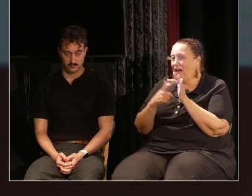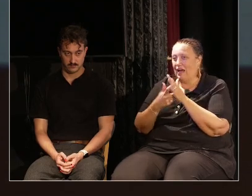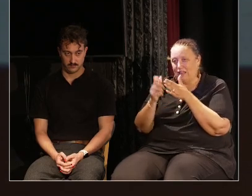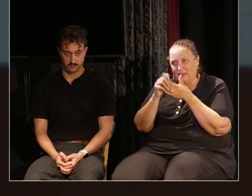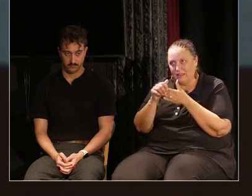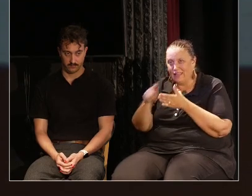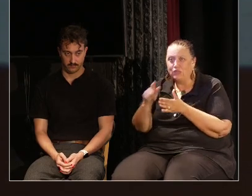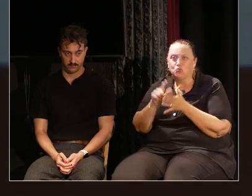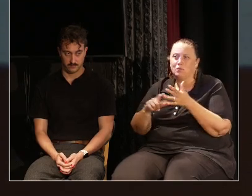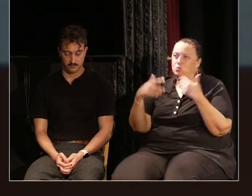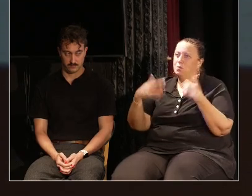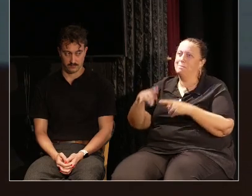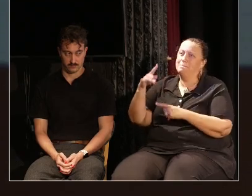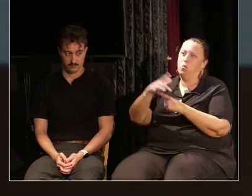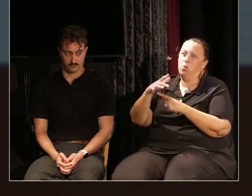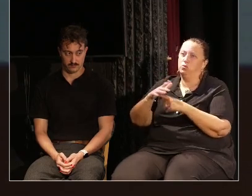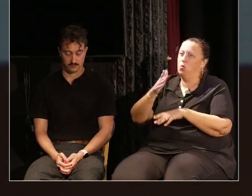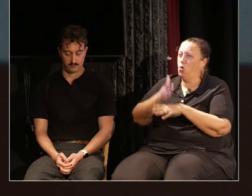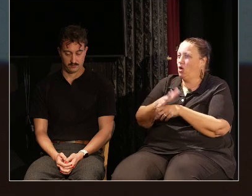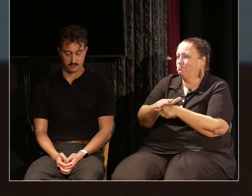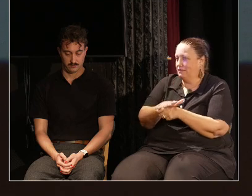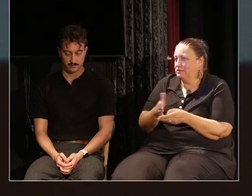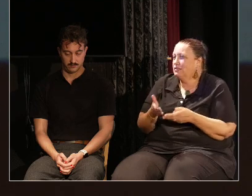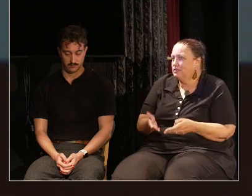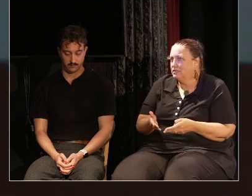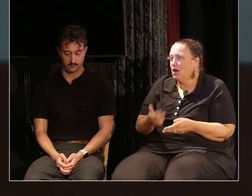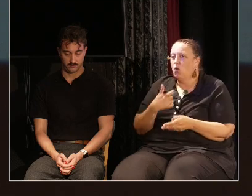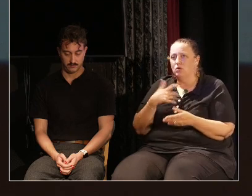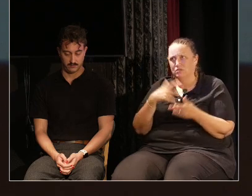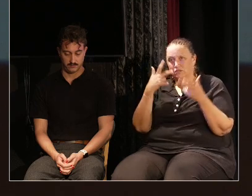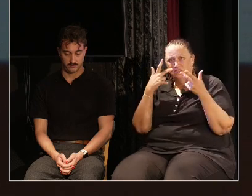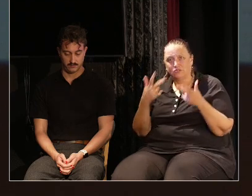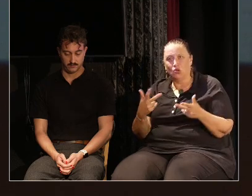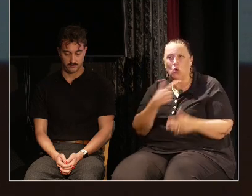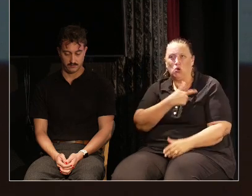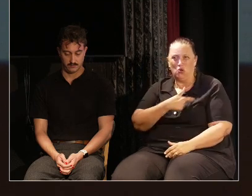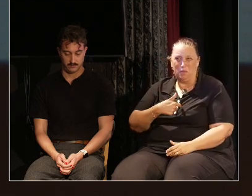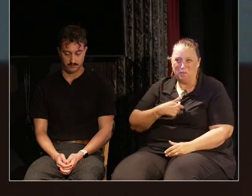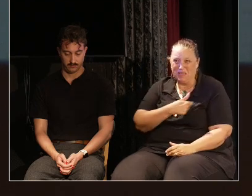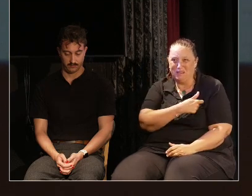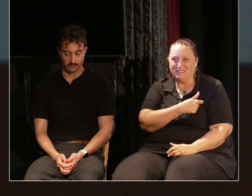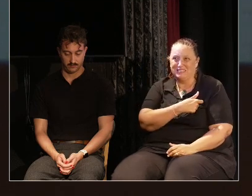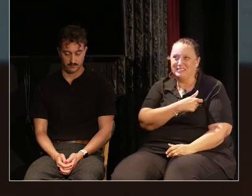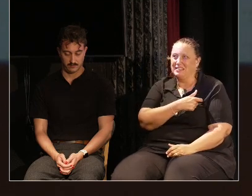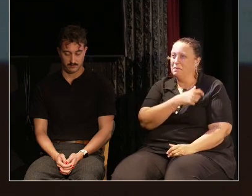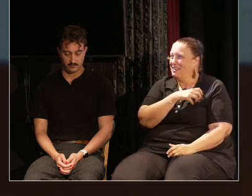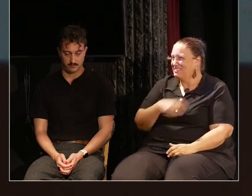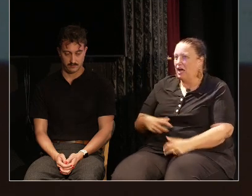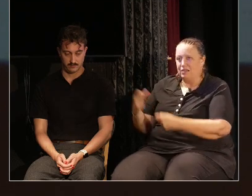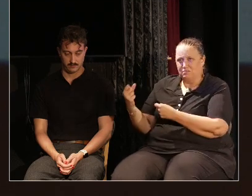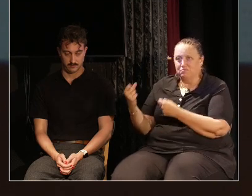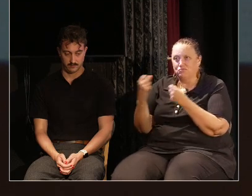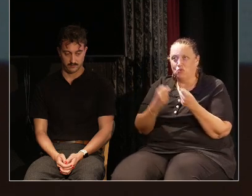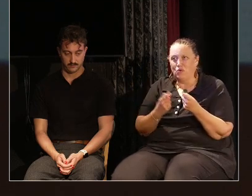vital work in this space. Again, I think to show the commitment the Minister has brought and